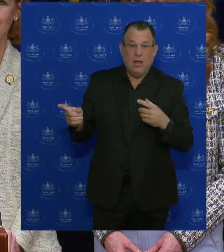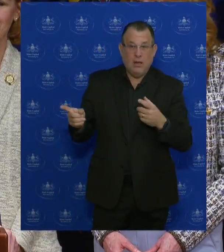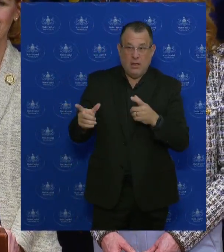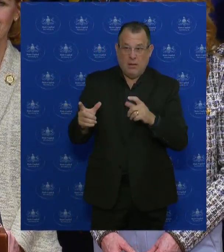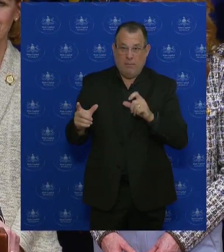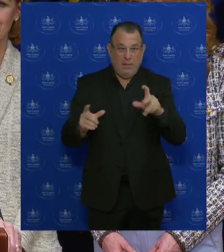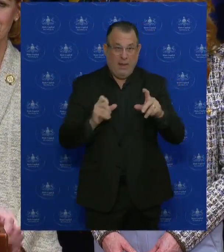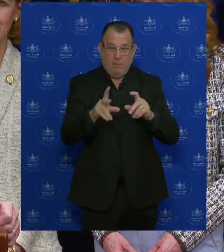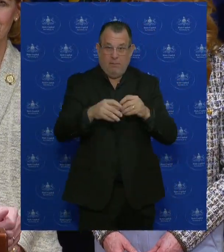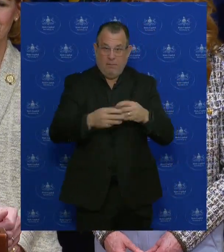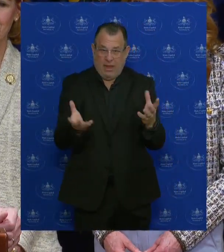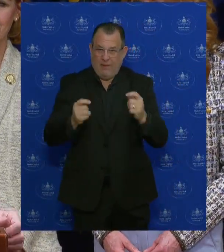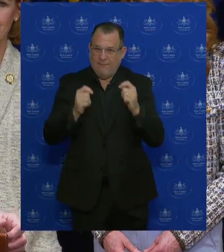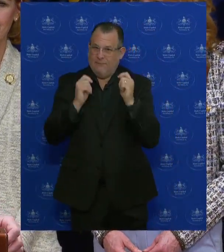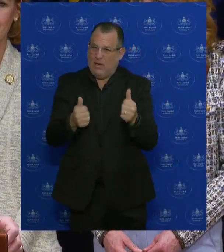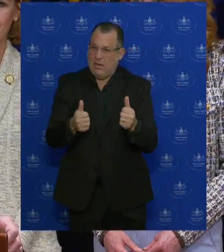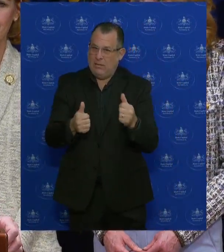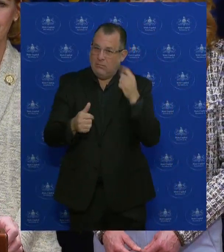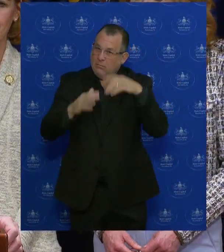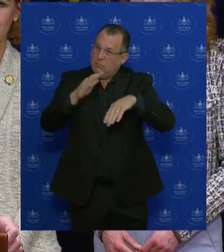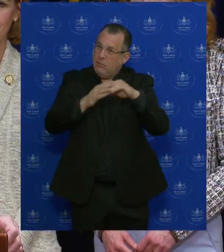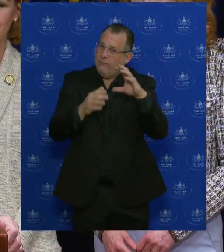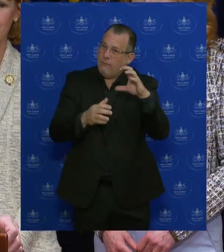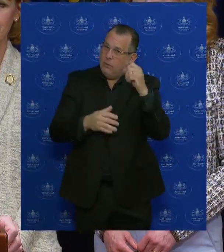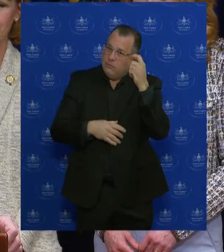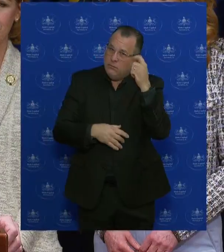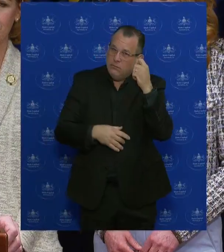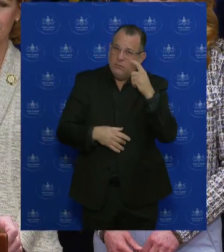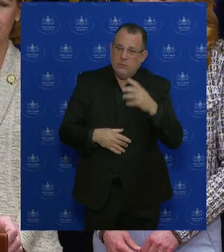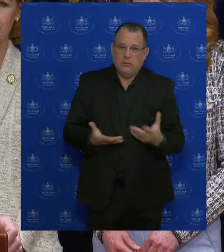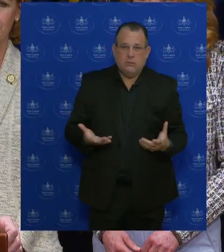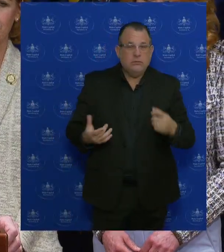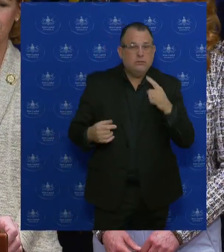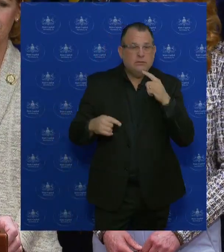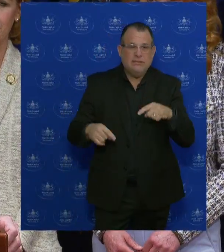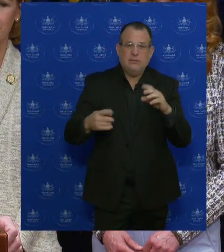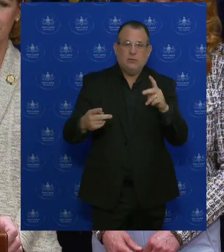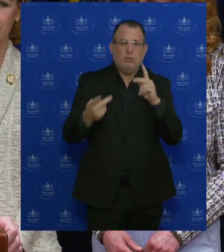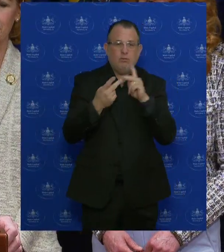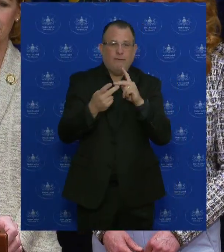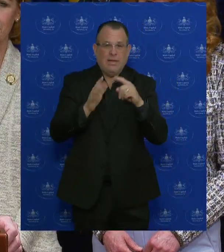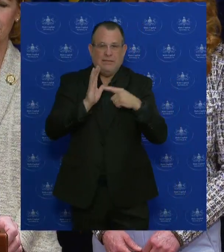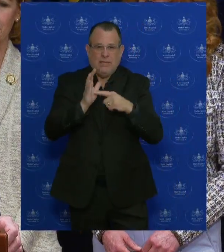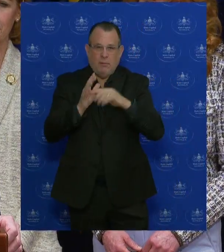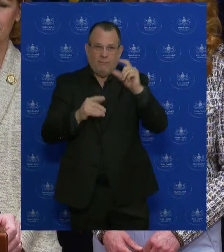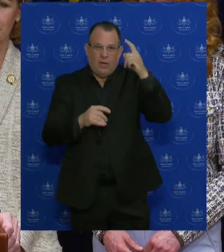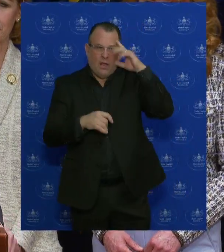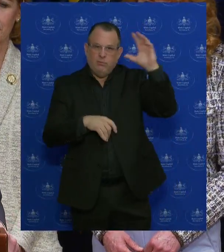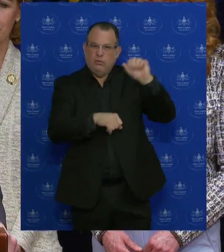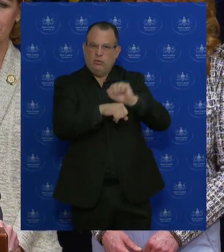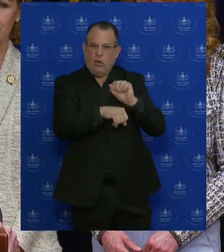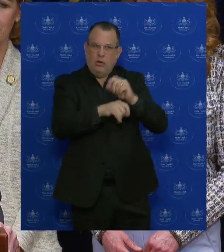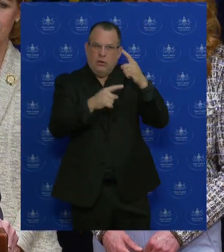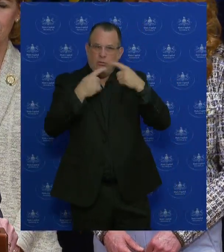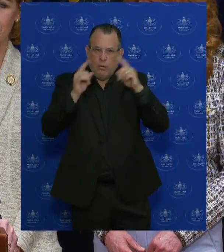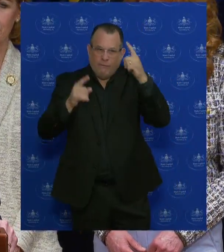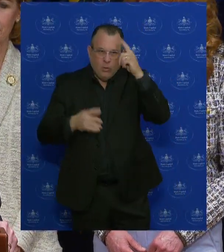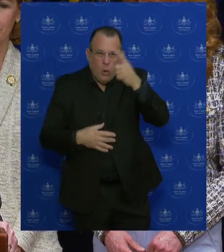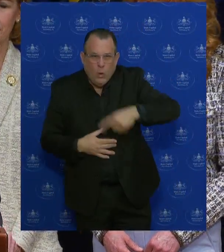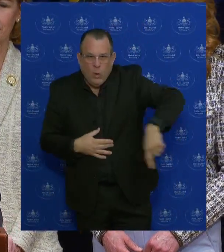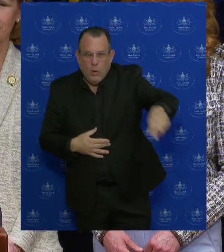rate. This is a perfect example of government working for the people and restoring